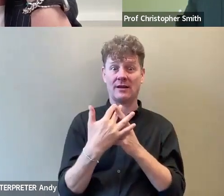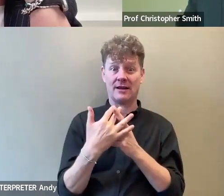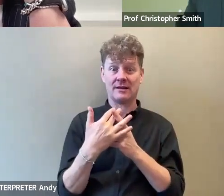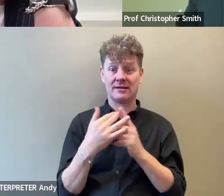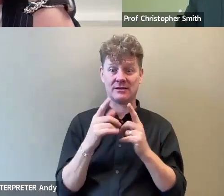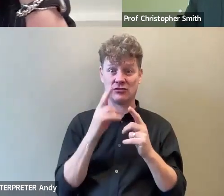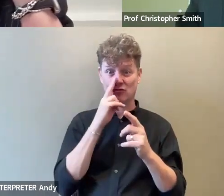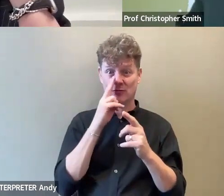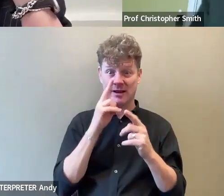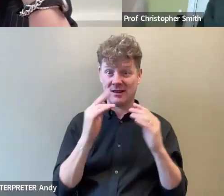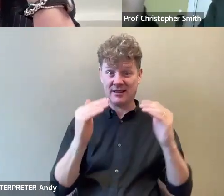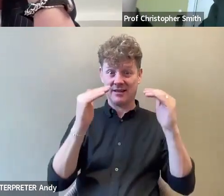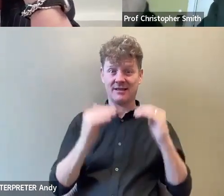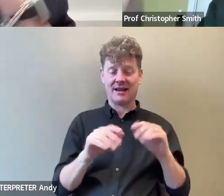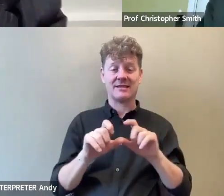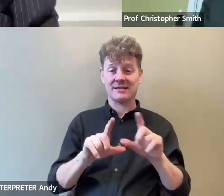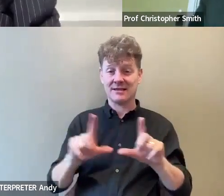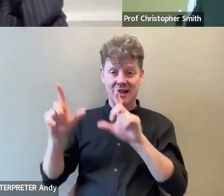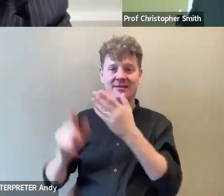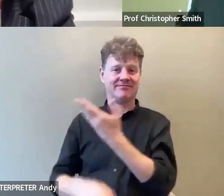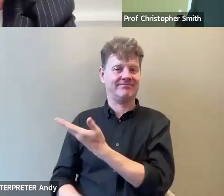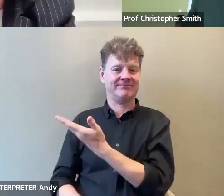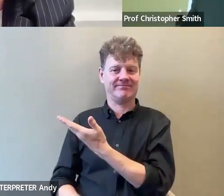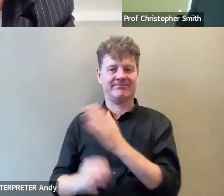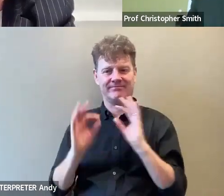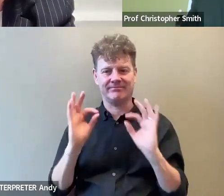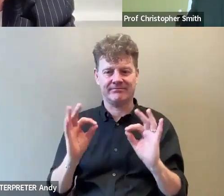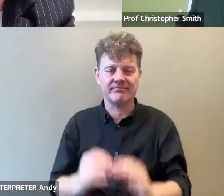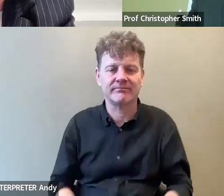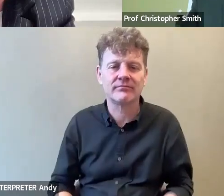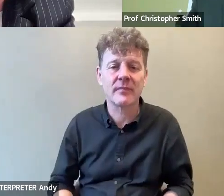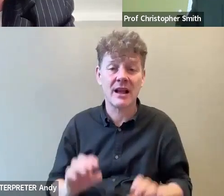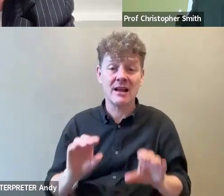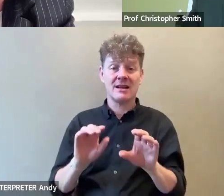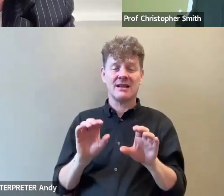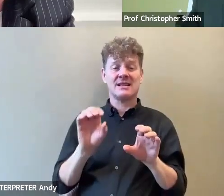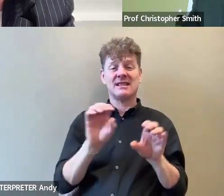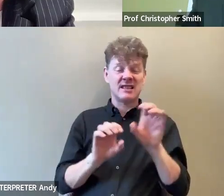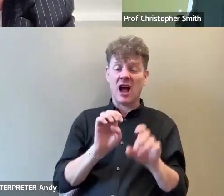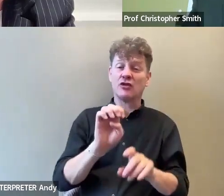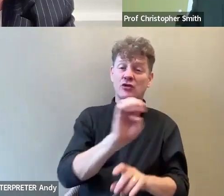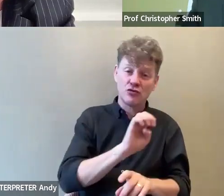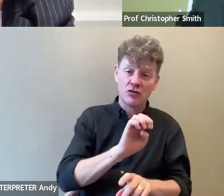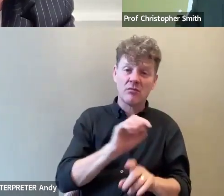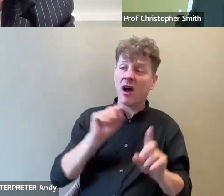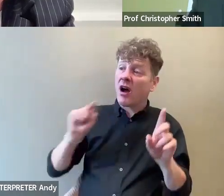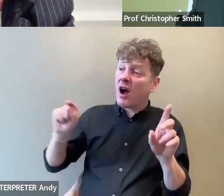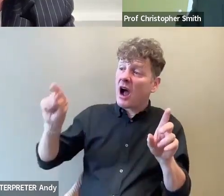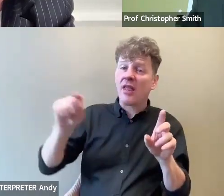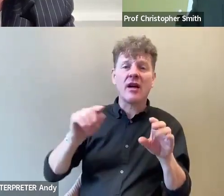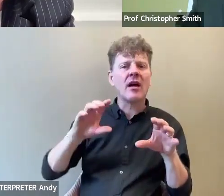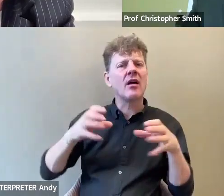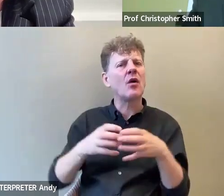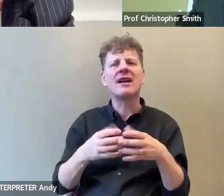Jemina. There we go. So what Science Europe and bodies like that do